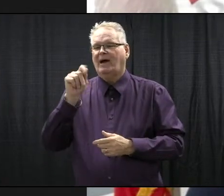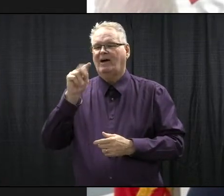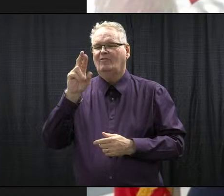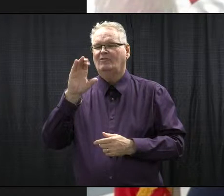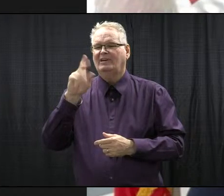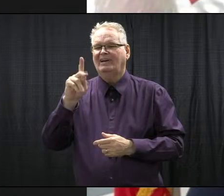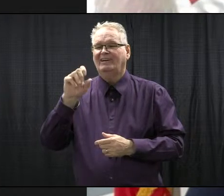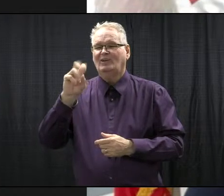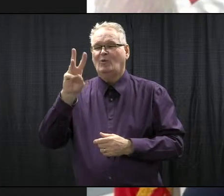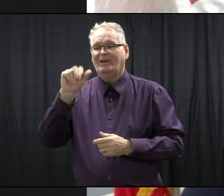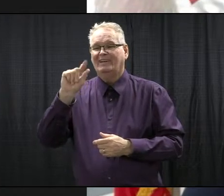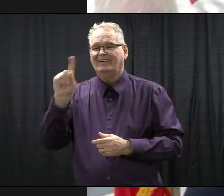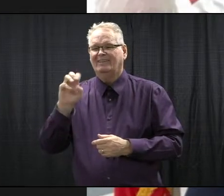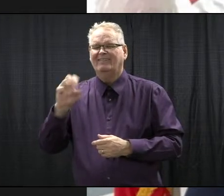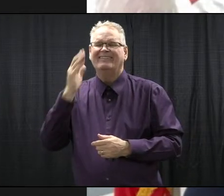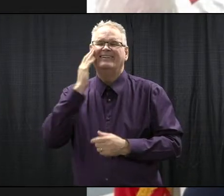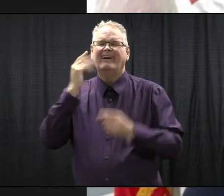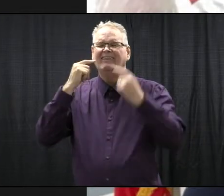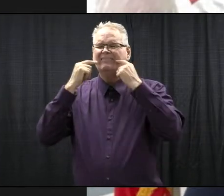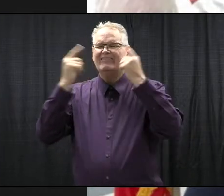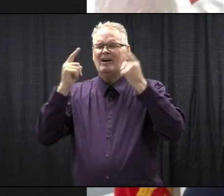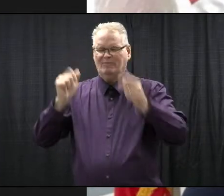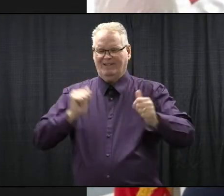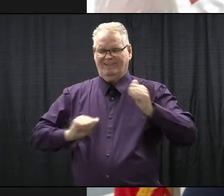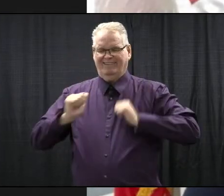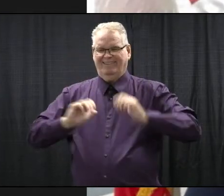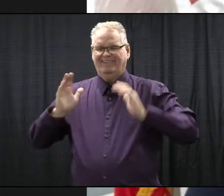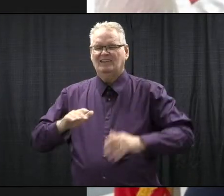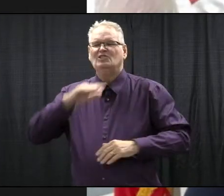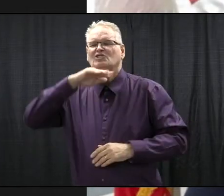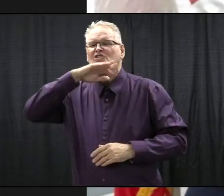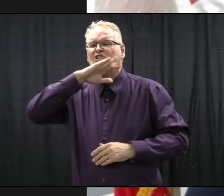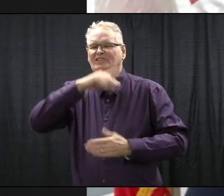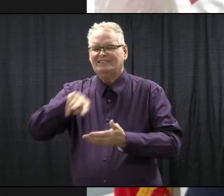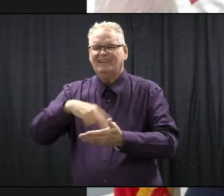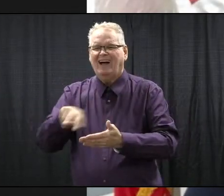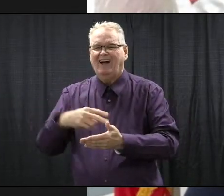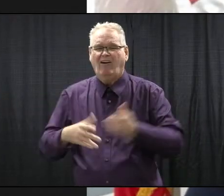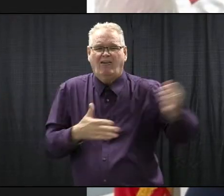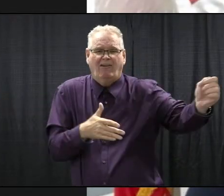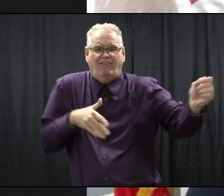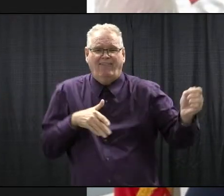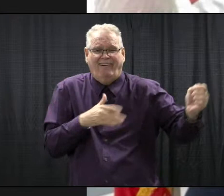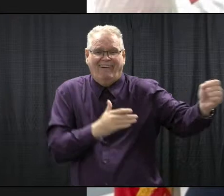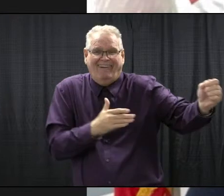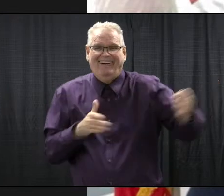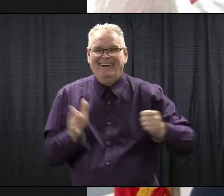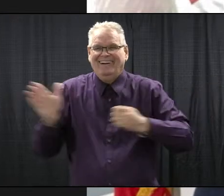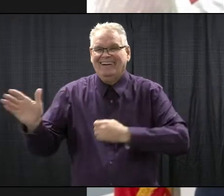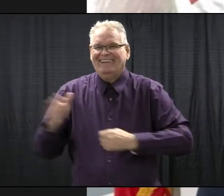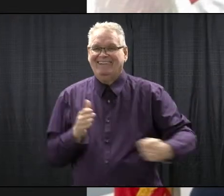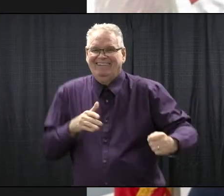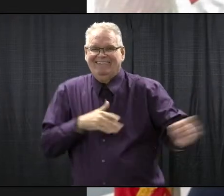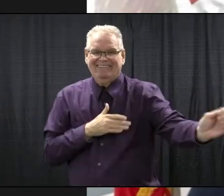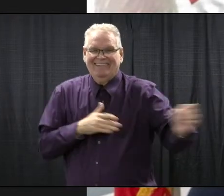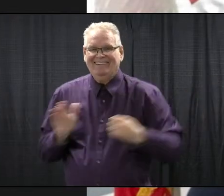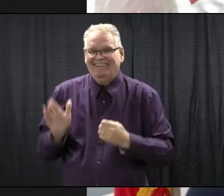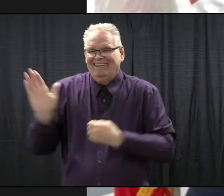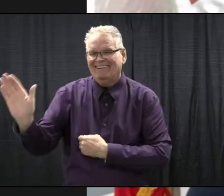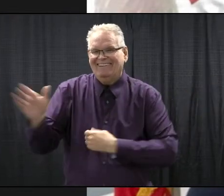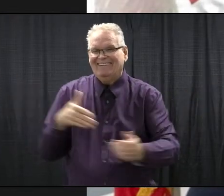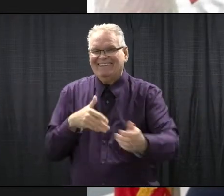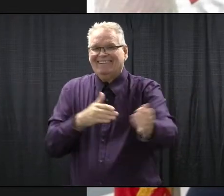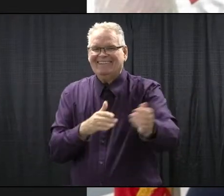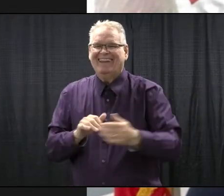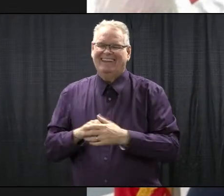allowing dancing in homes right now. Before I turn things over to the media, I did want to take this opportunity to thank the